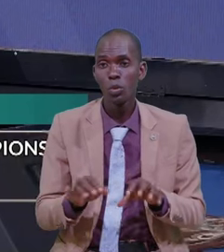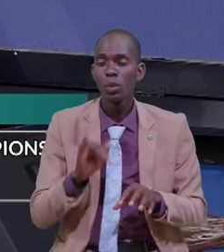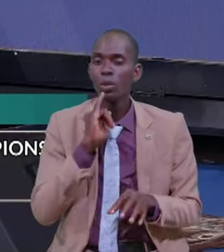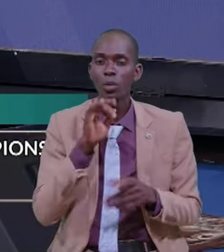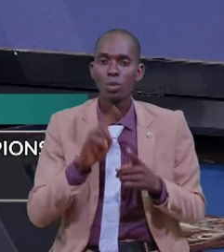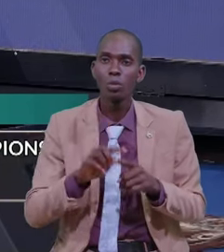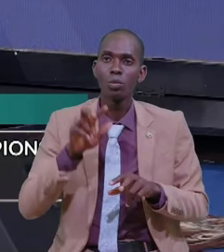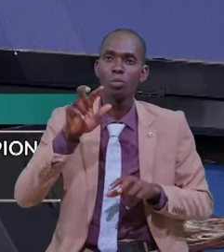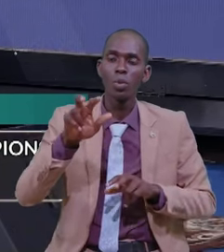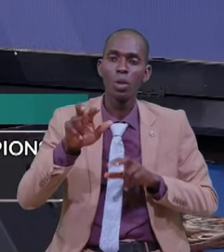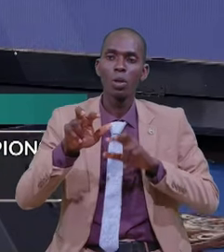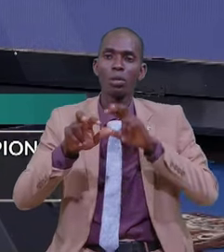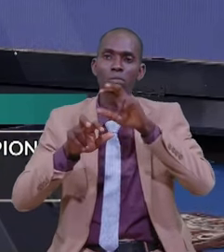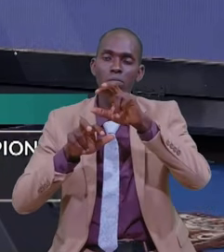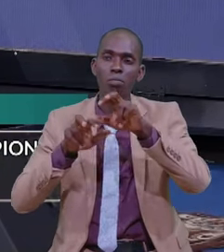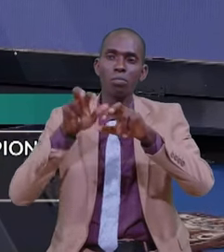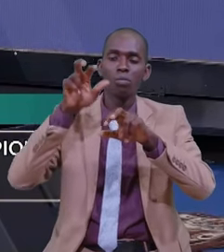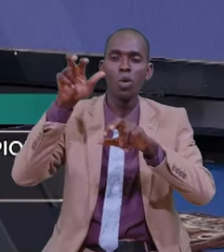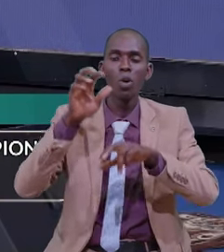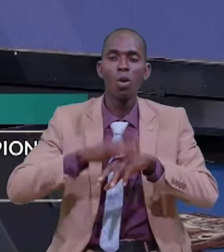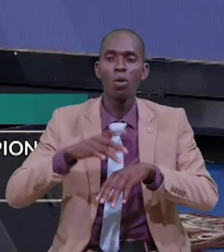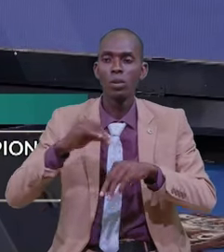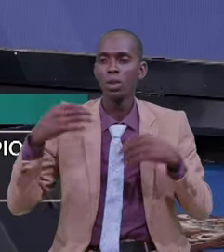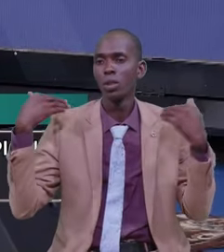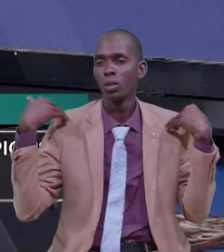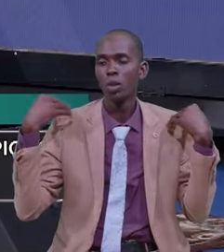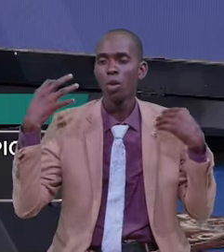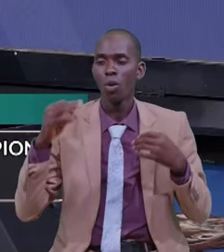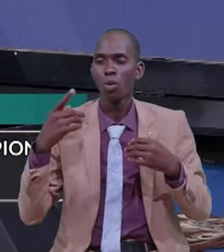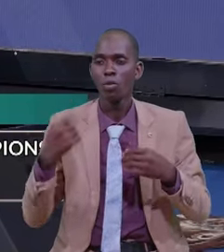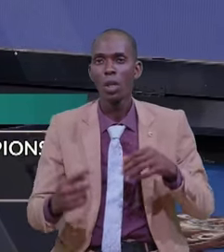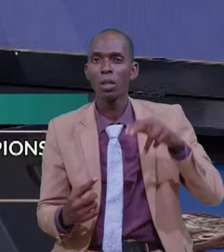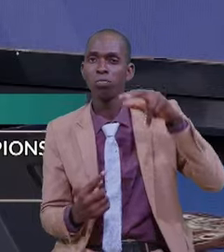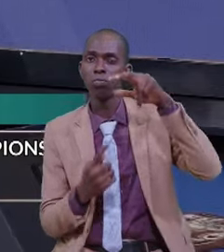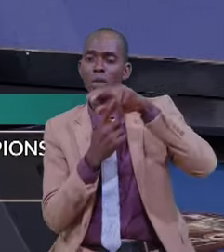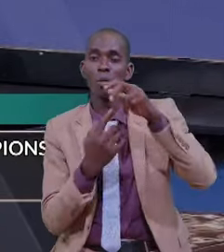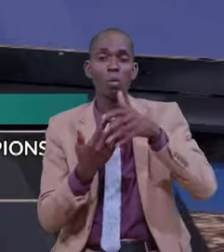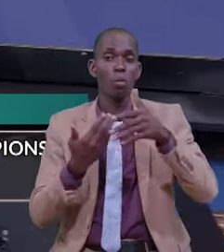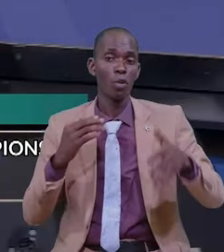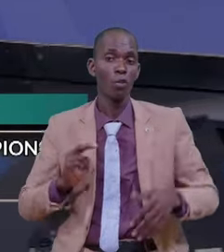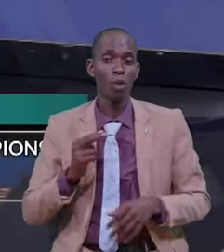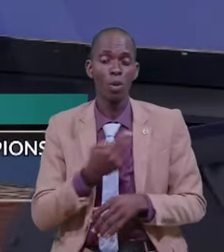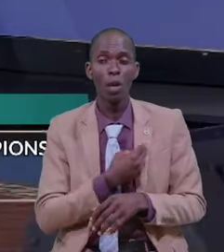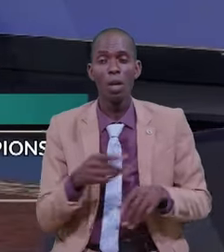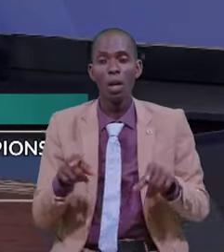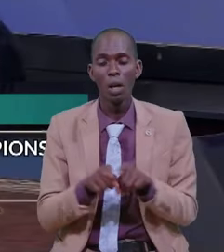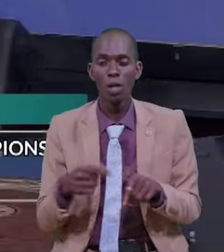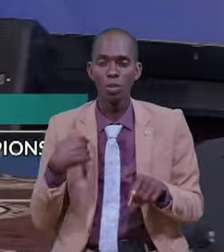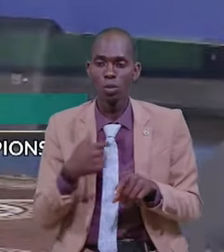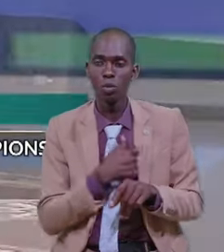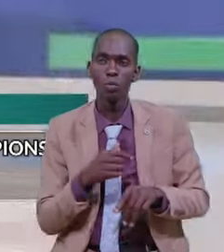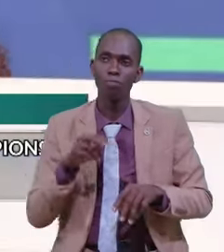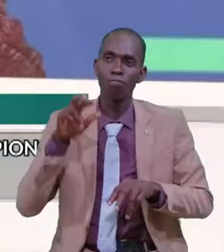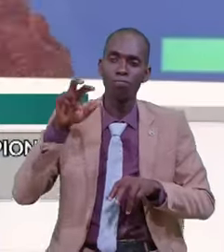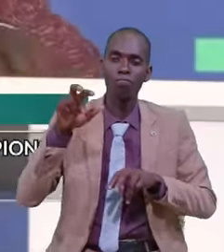shoulders of the champions that went before us. And then as we climb on their shoulders, we'll